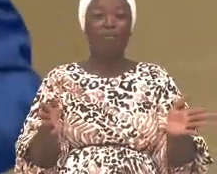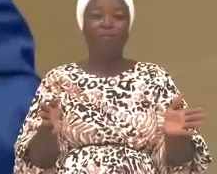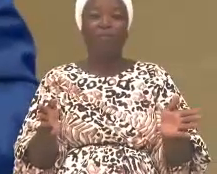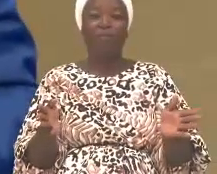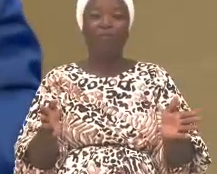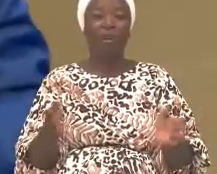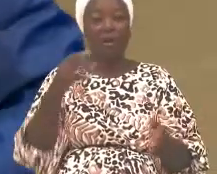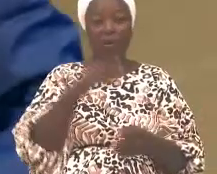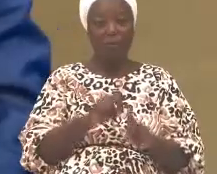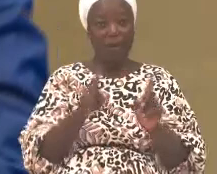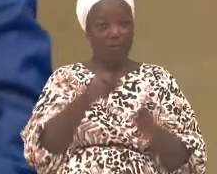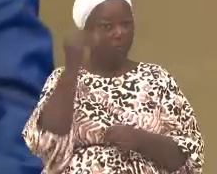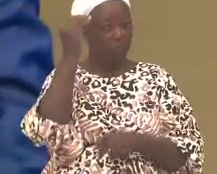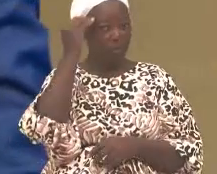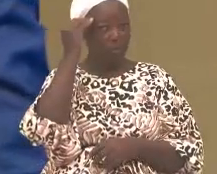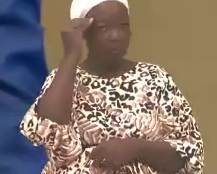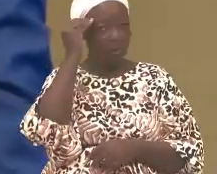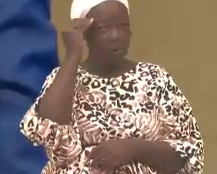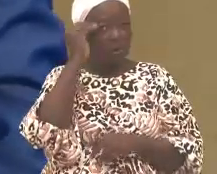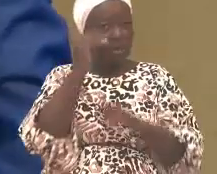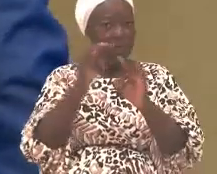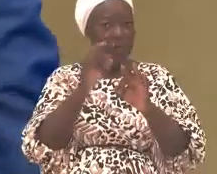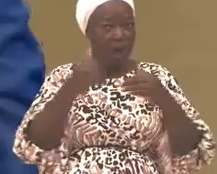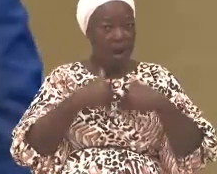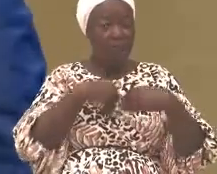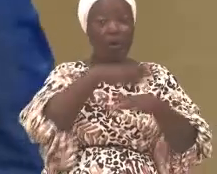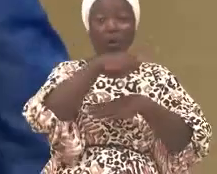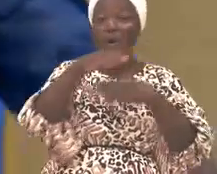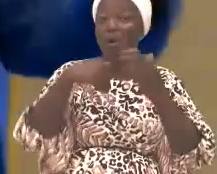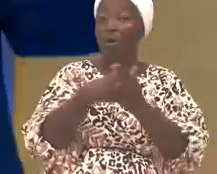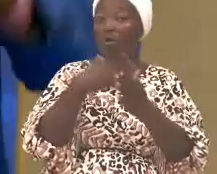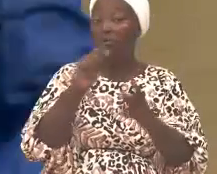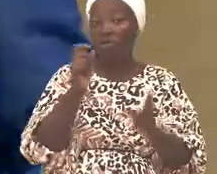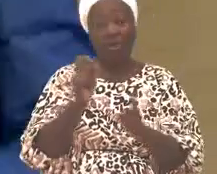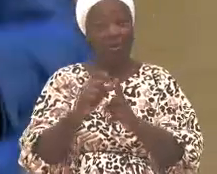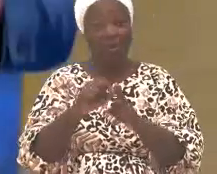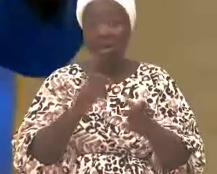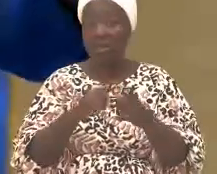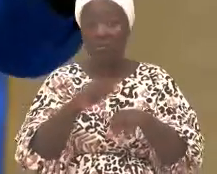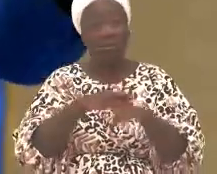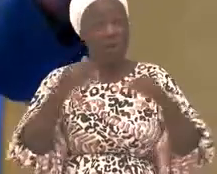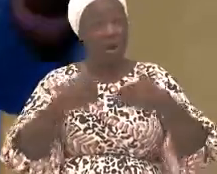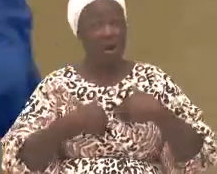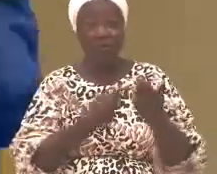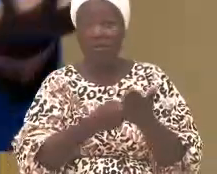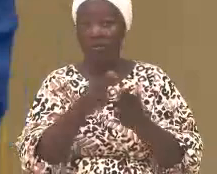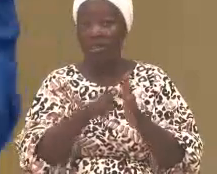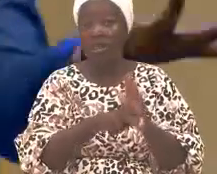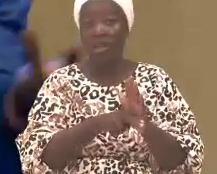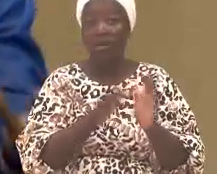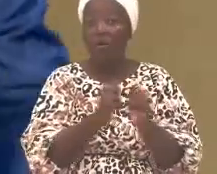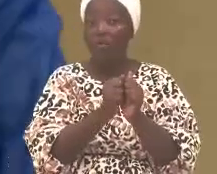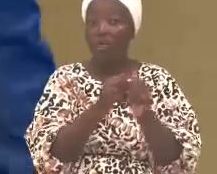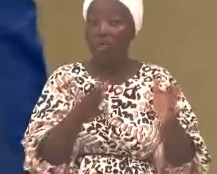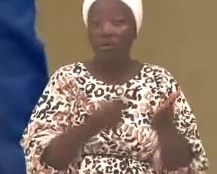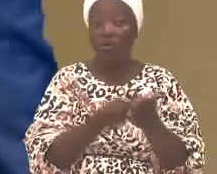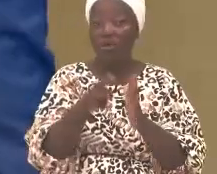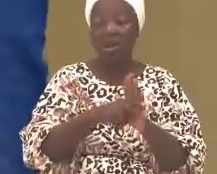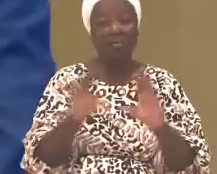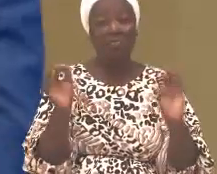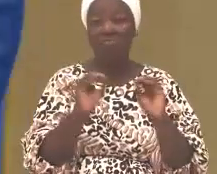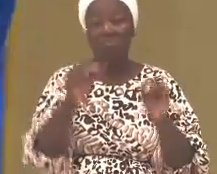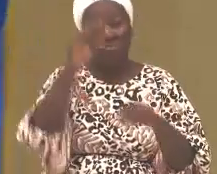But you know, if you have all the world and you don't have holiness, without holiness no man shall